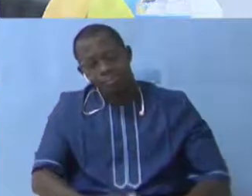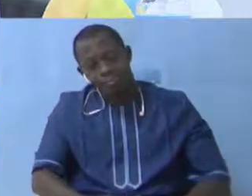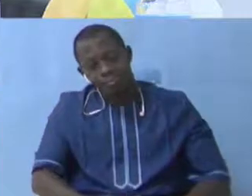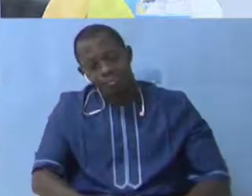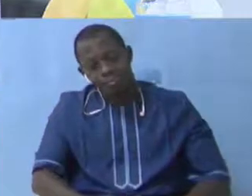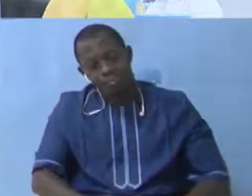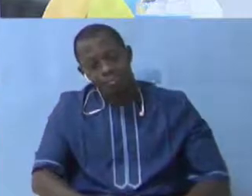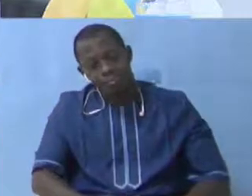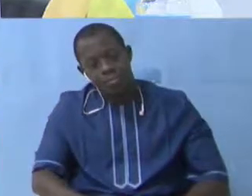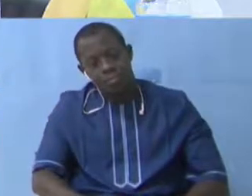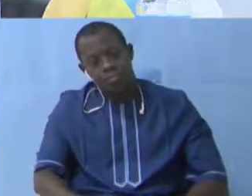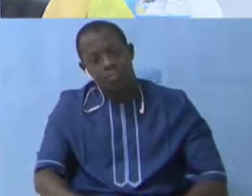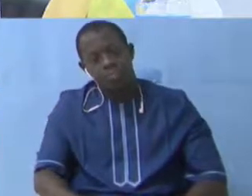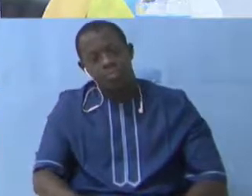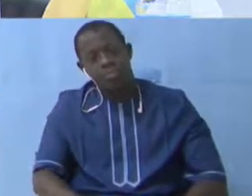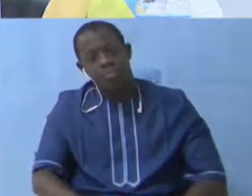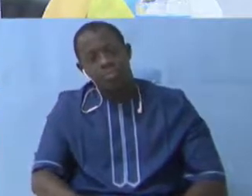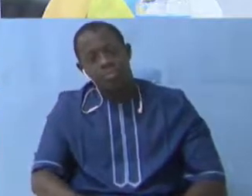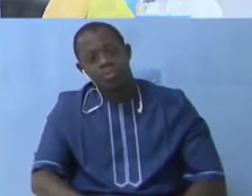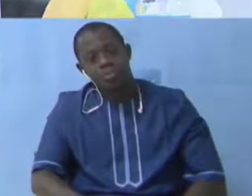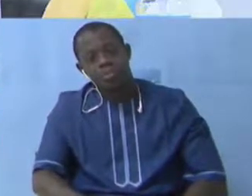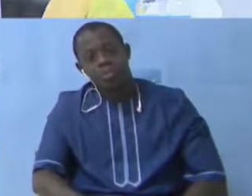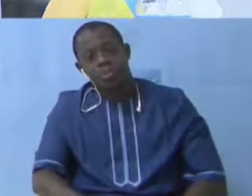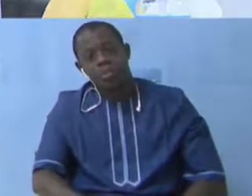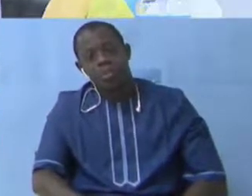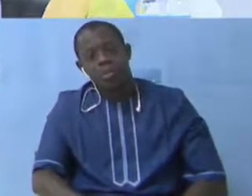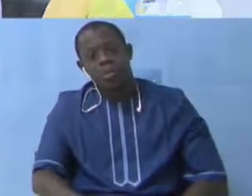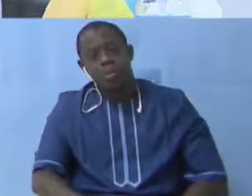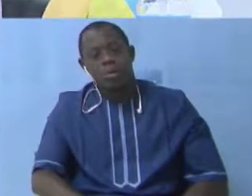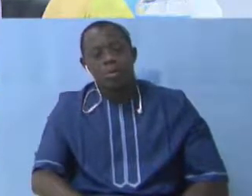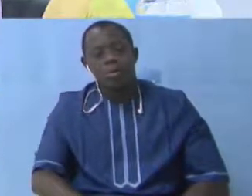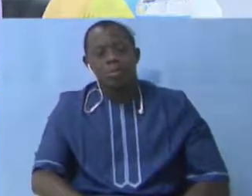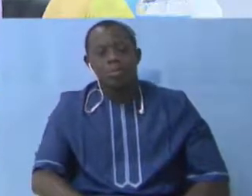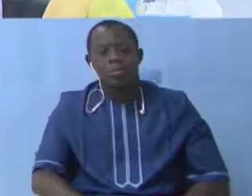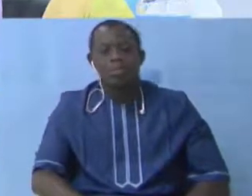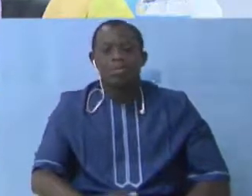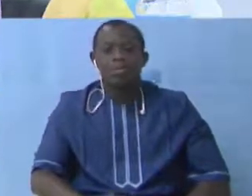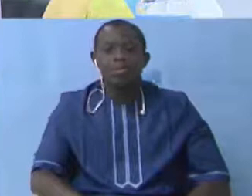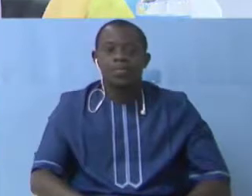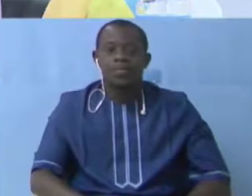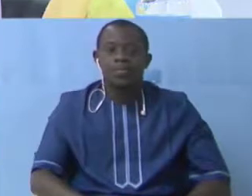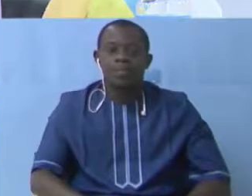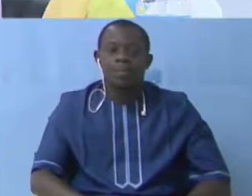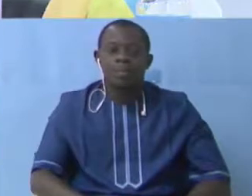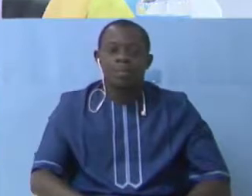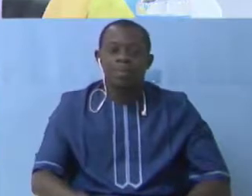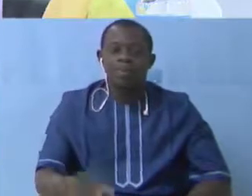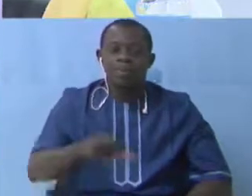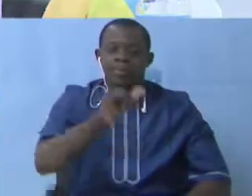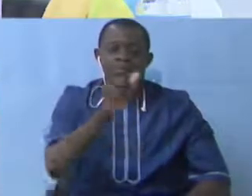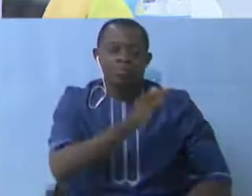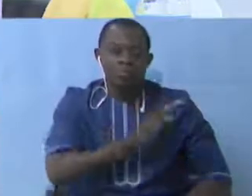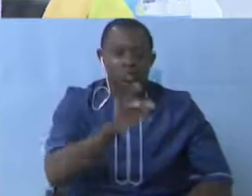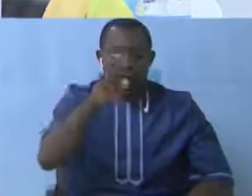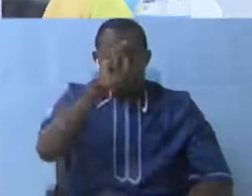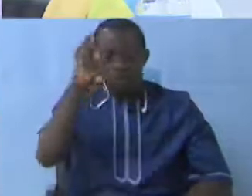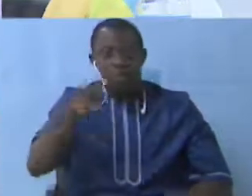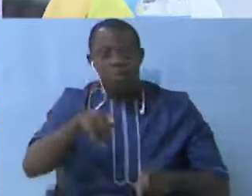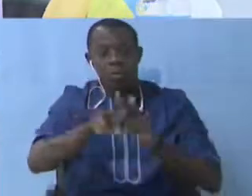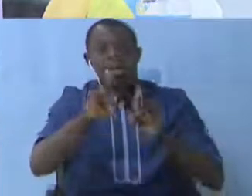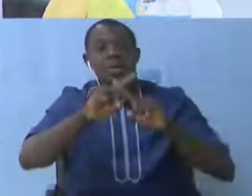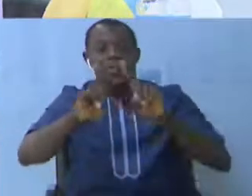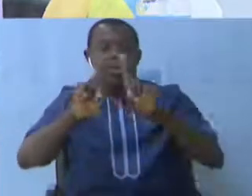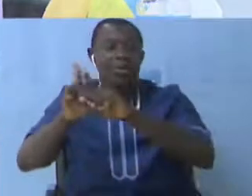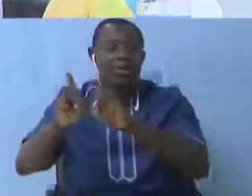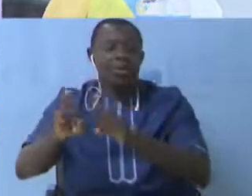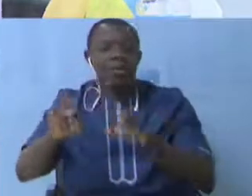And work with different organizations in different countries to write to the EU, to write to the institution, but also to